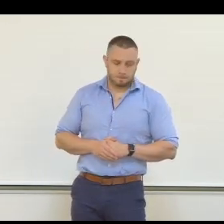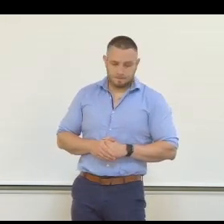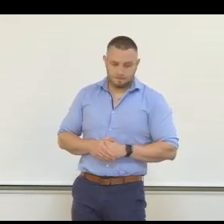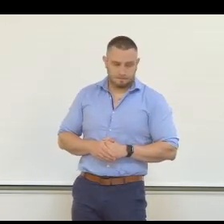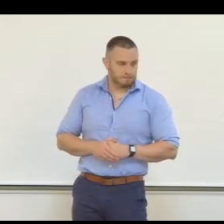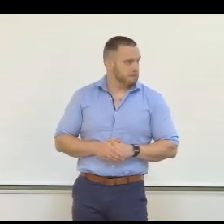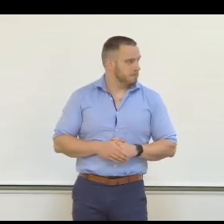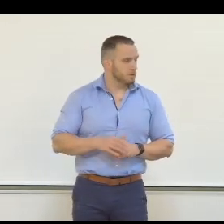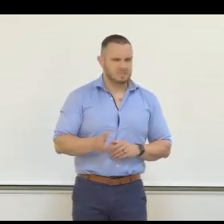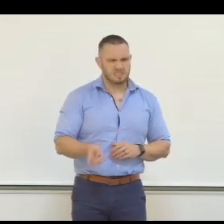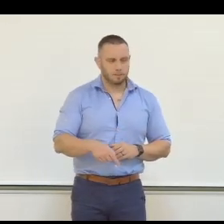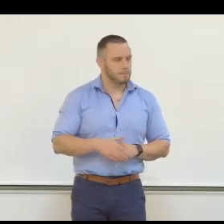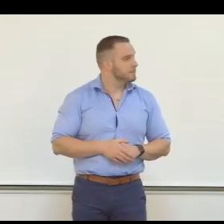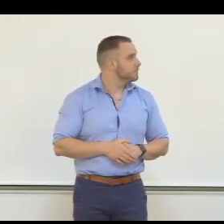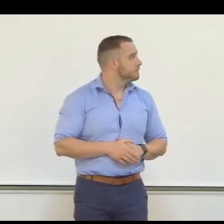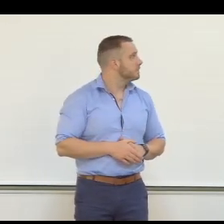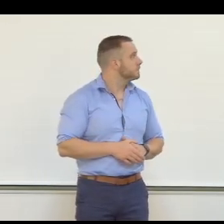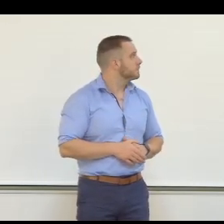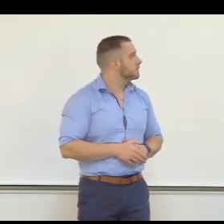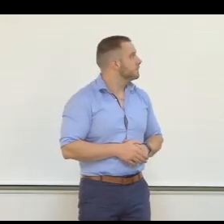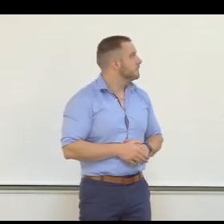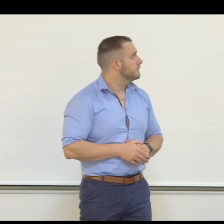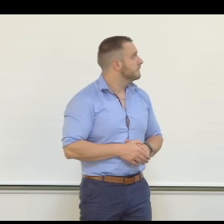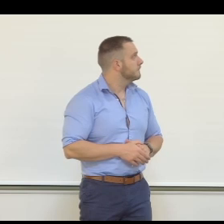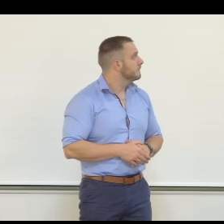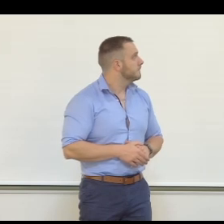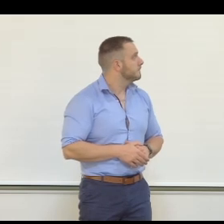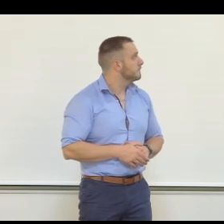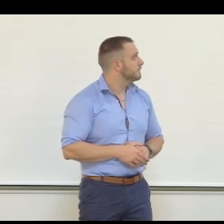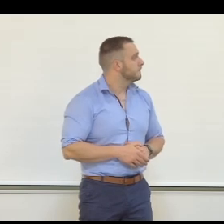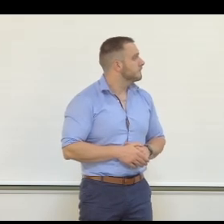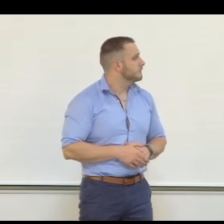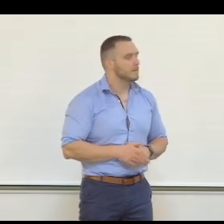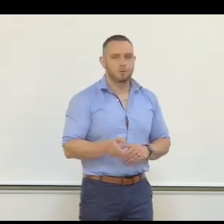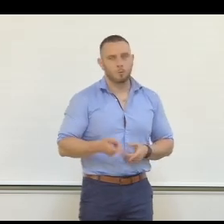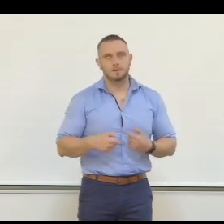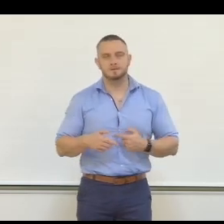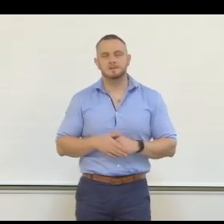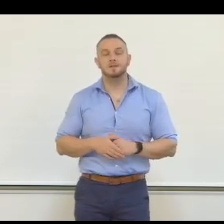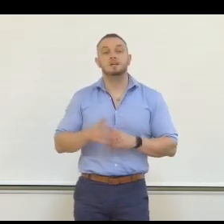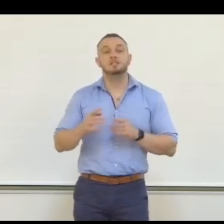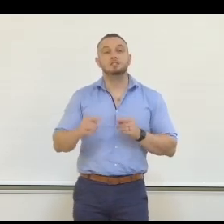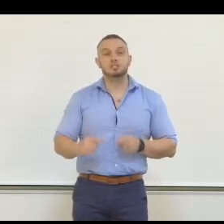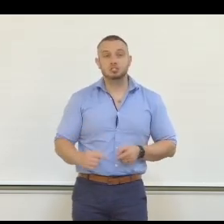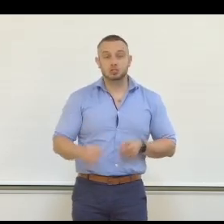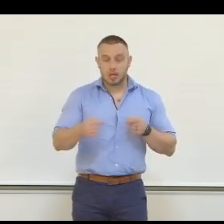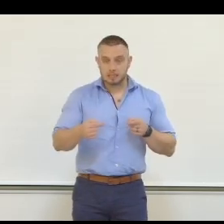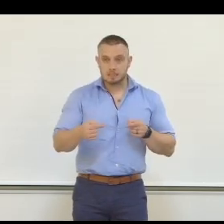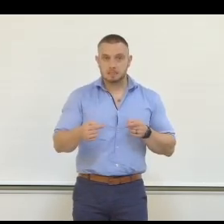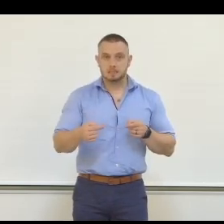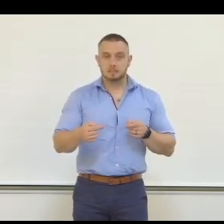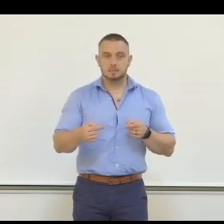Yeah, we'll skip over this. The interesting, or maybe not. The challenge in a way